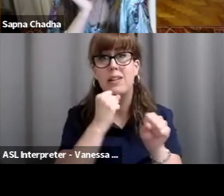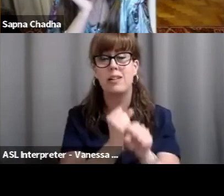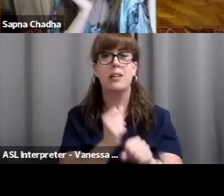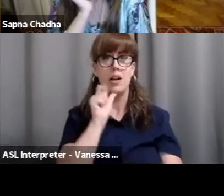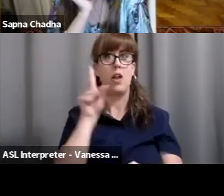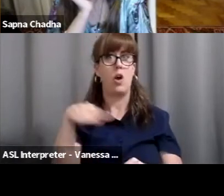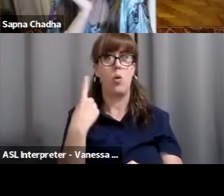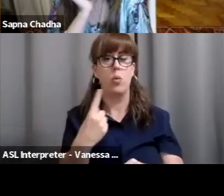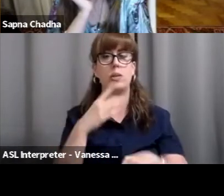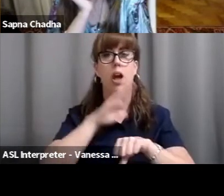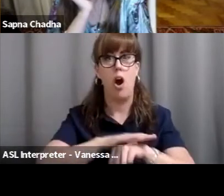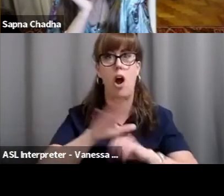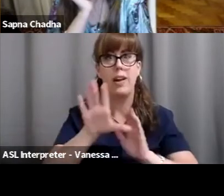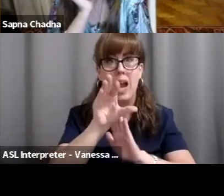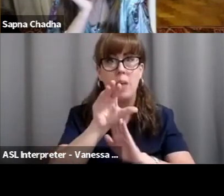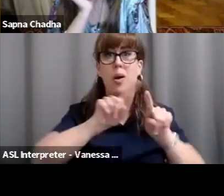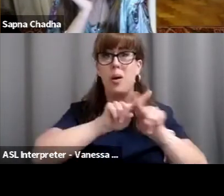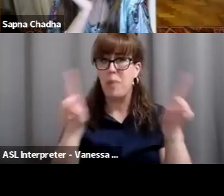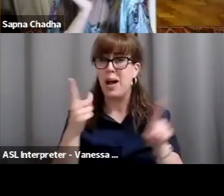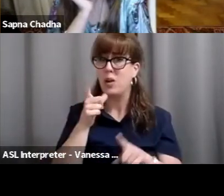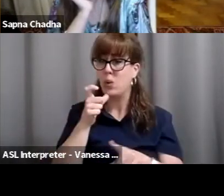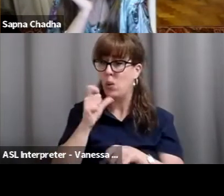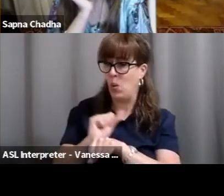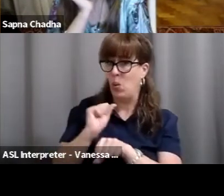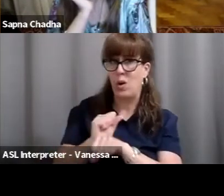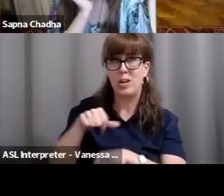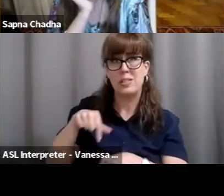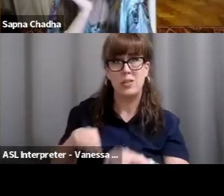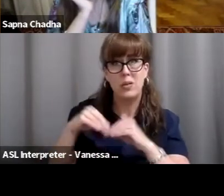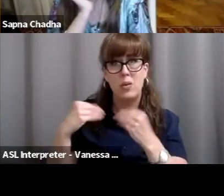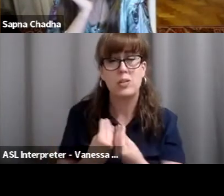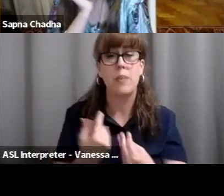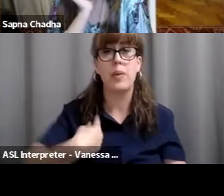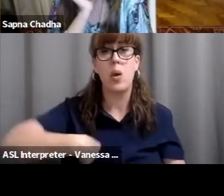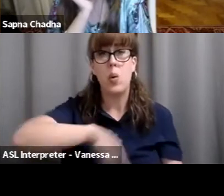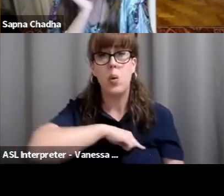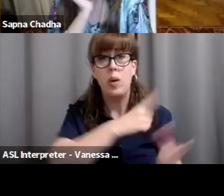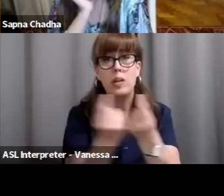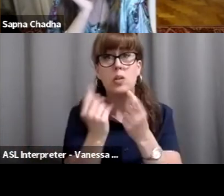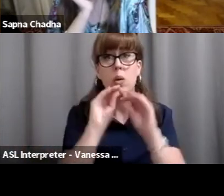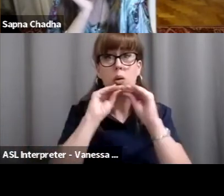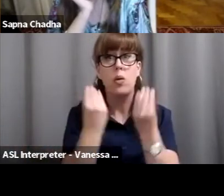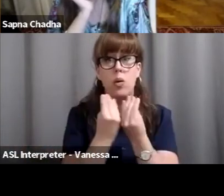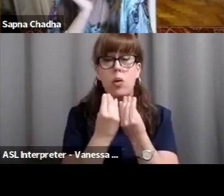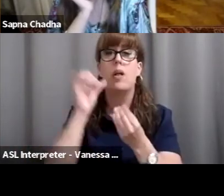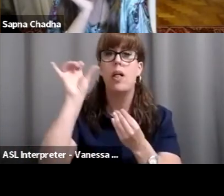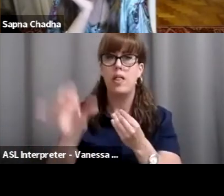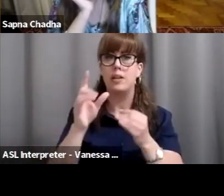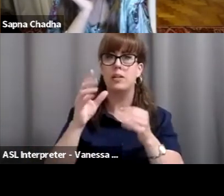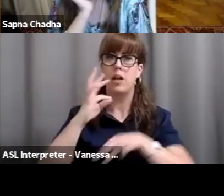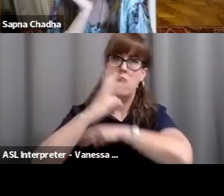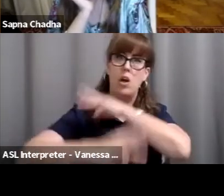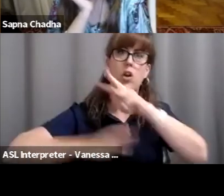Some of the initiatives which we take as an organization, which flows right from the global leadership downwards, is